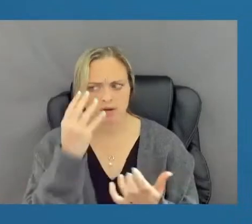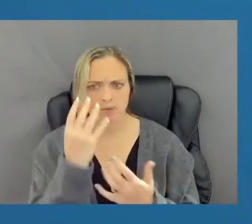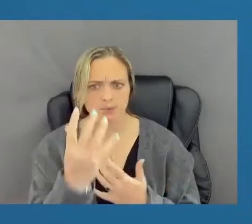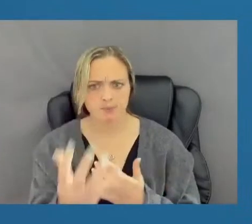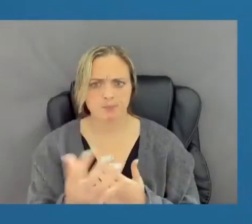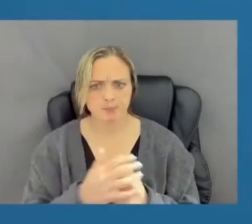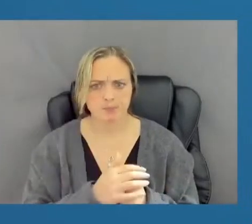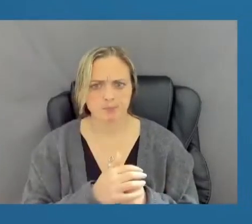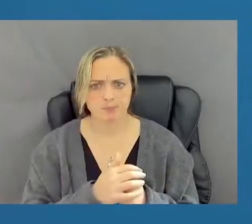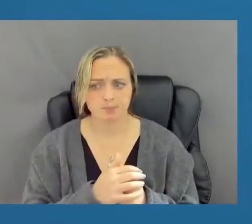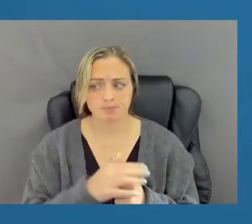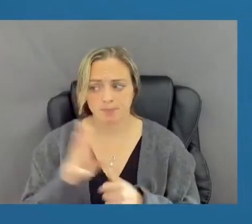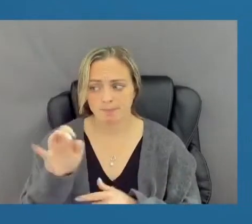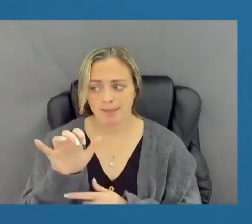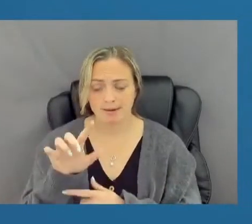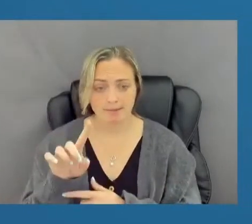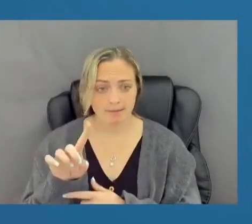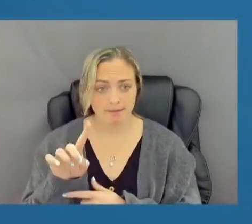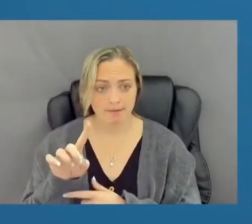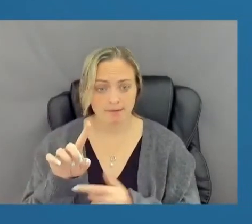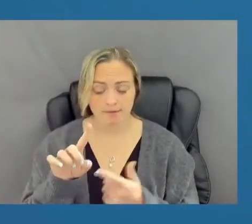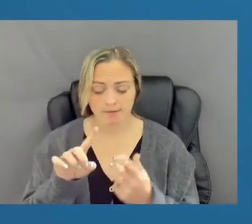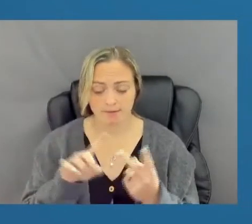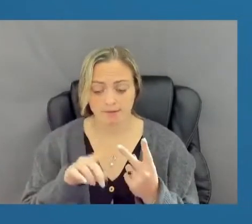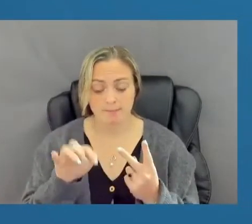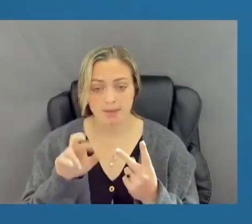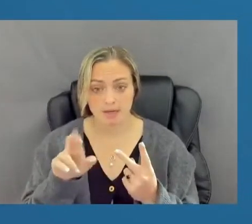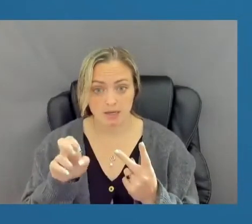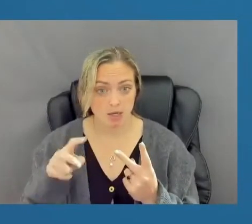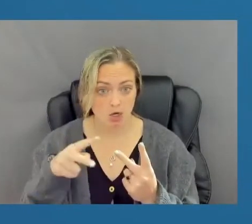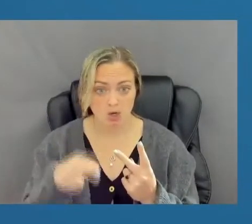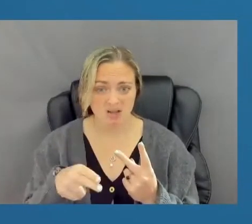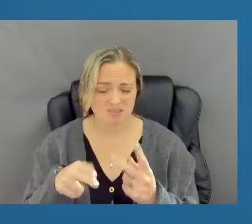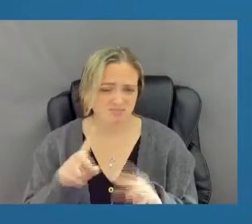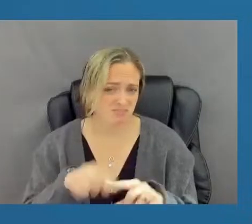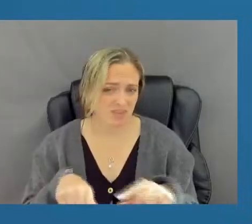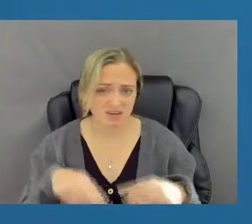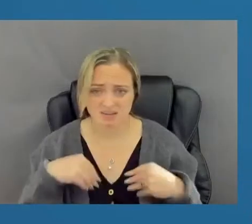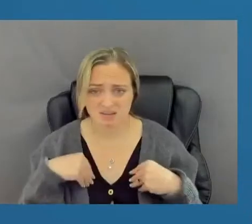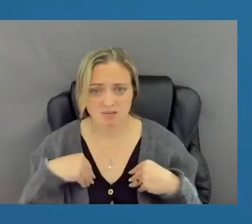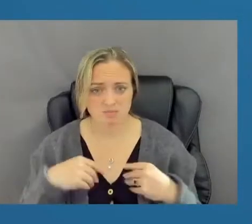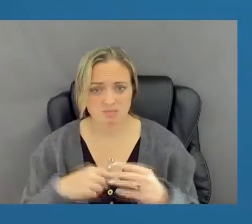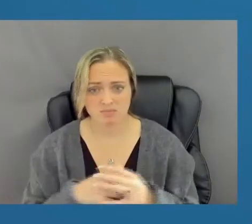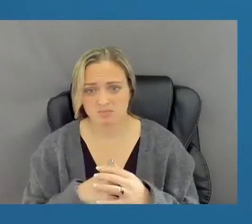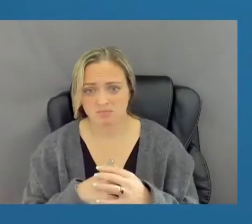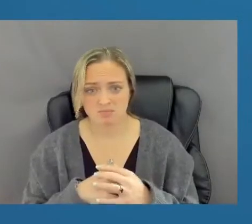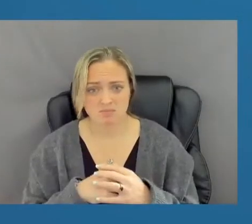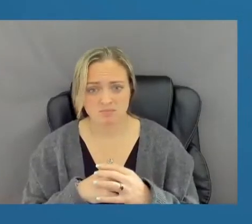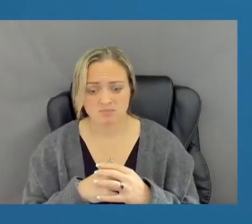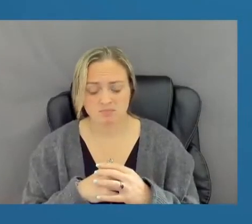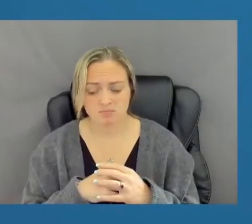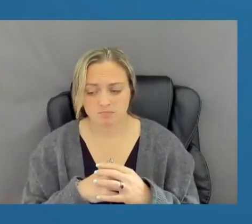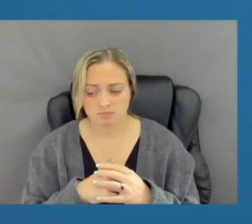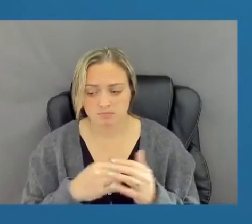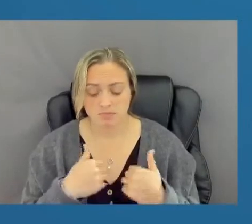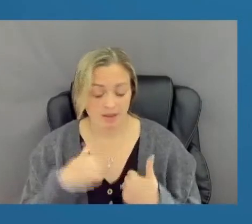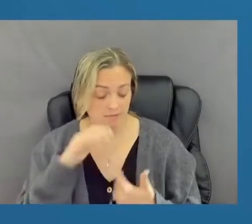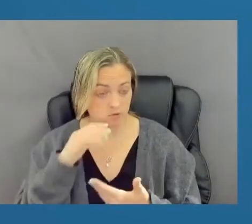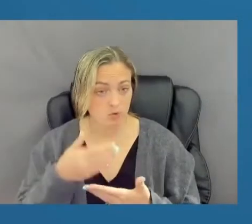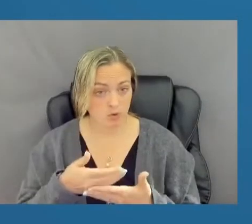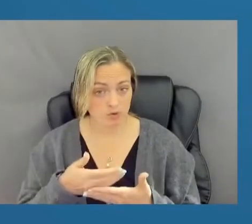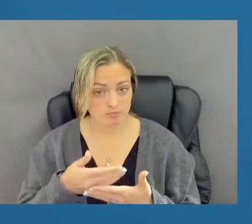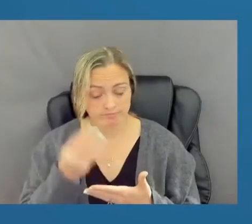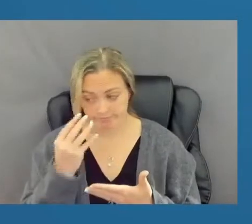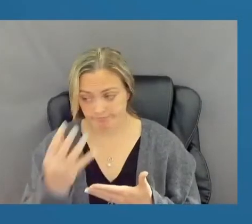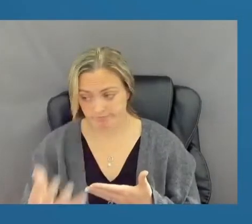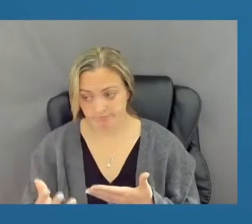that Medicaid and Medicare cut is unacceptable. I have a daughter, Governor, that